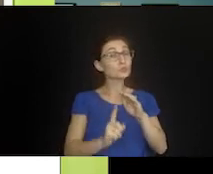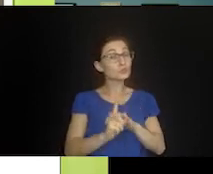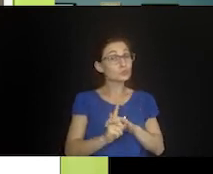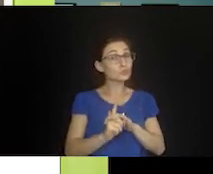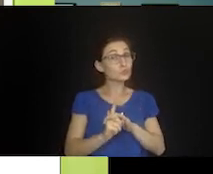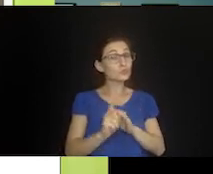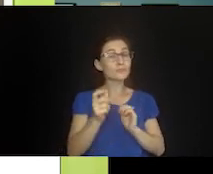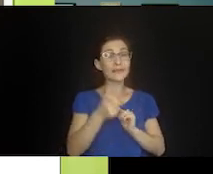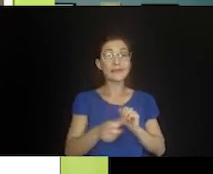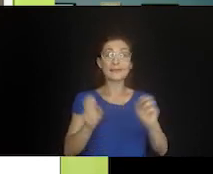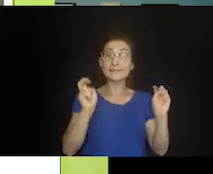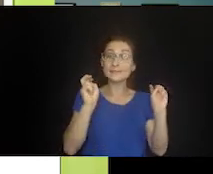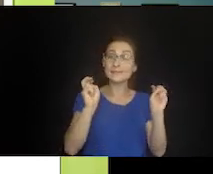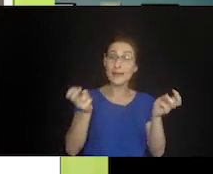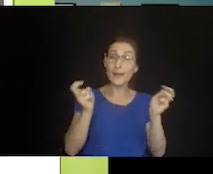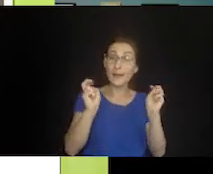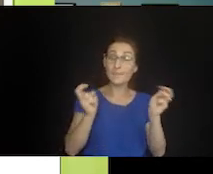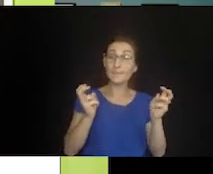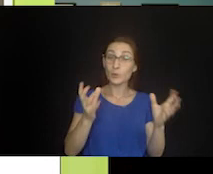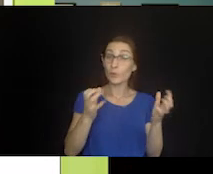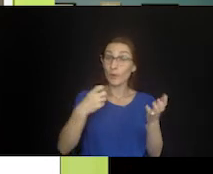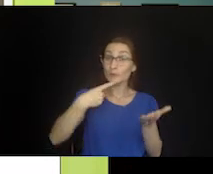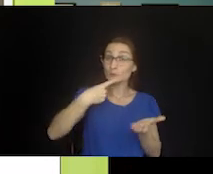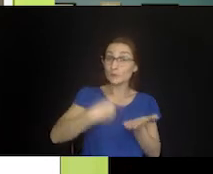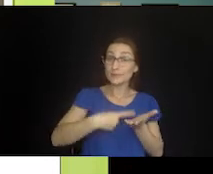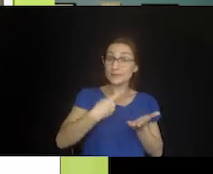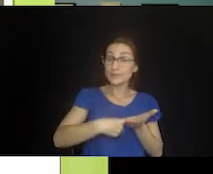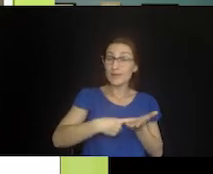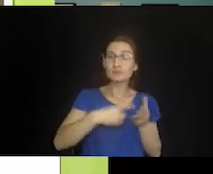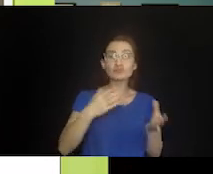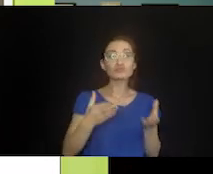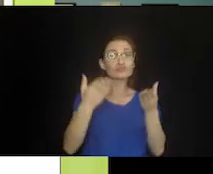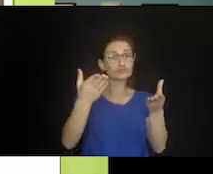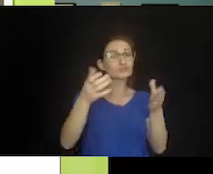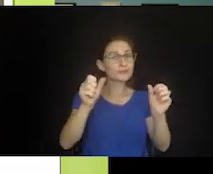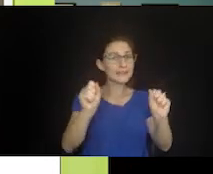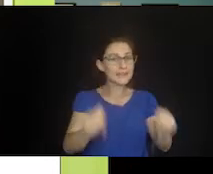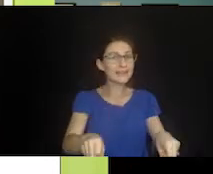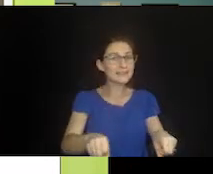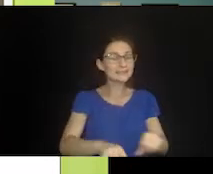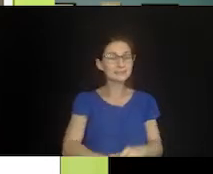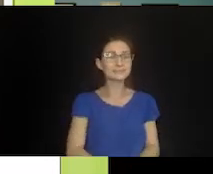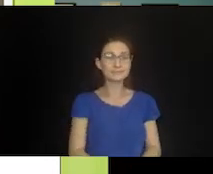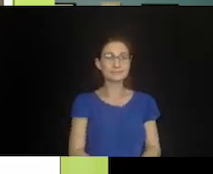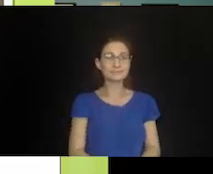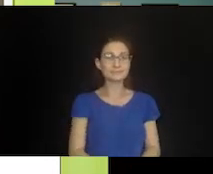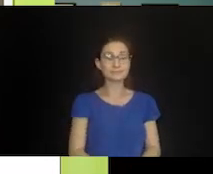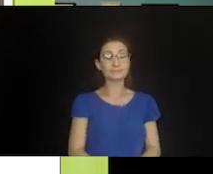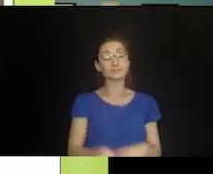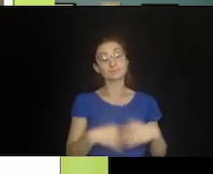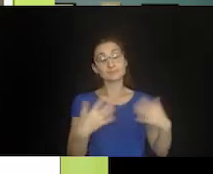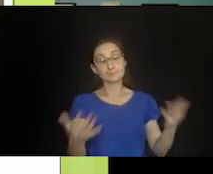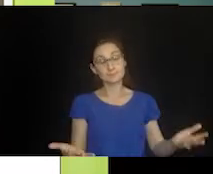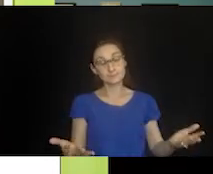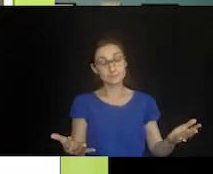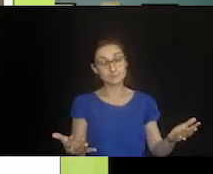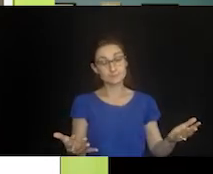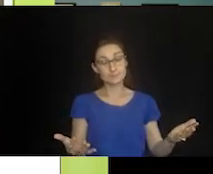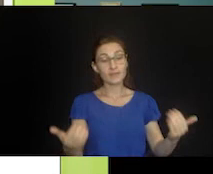was any issues or any topic that they want to talk about. And so